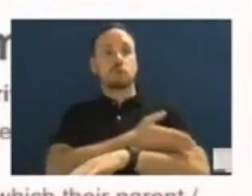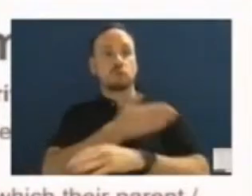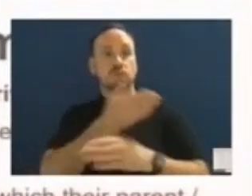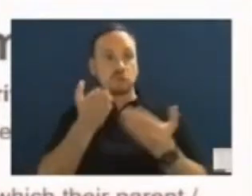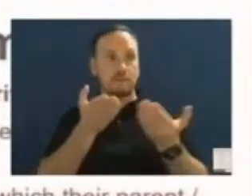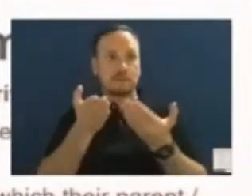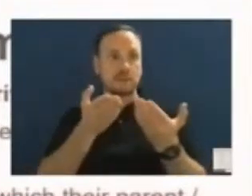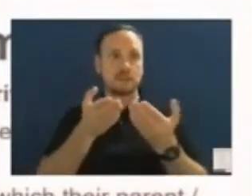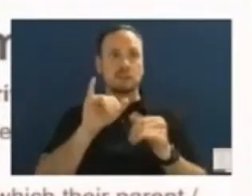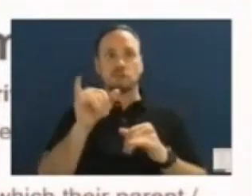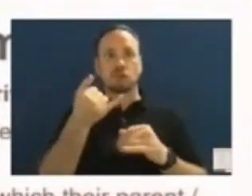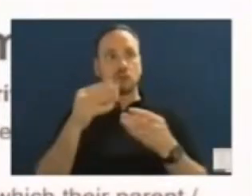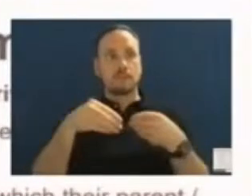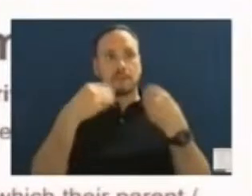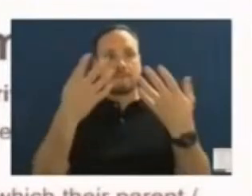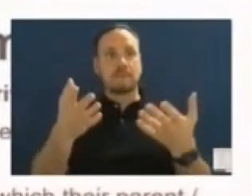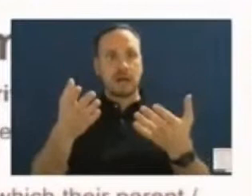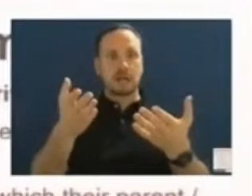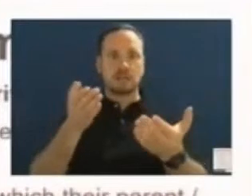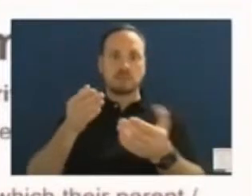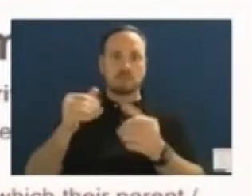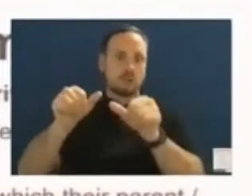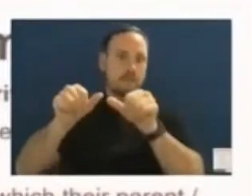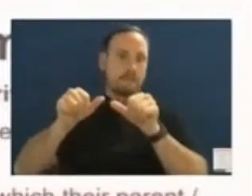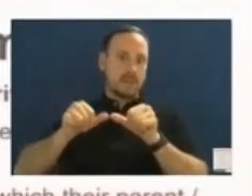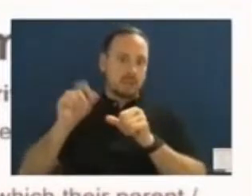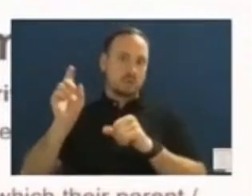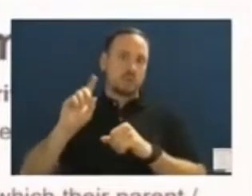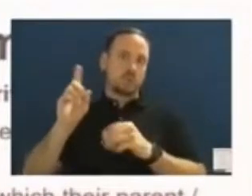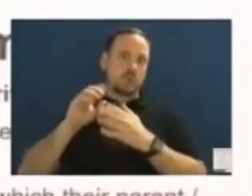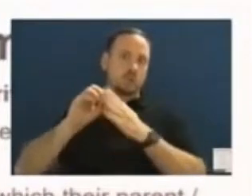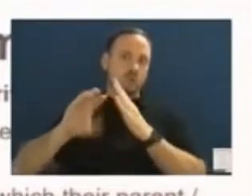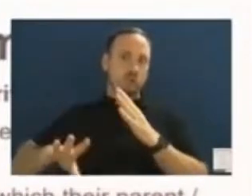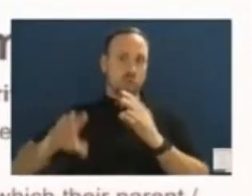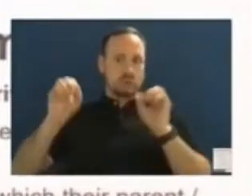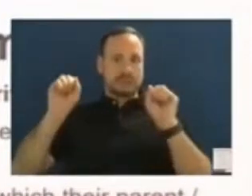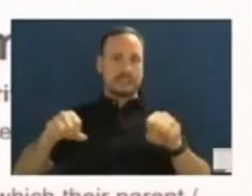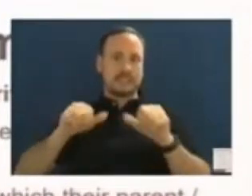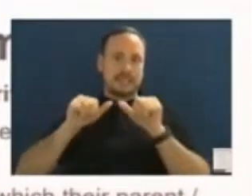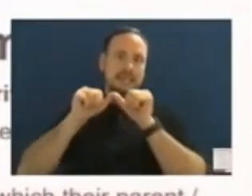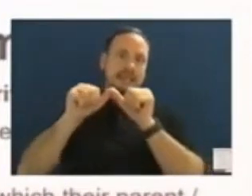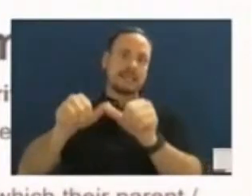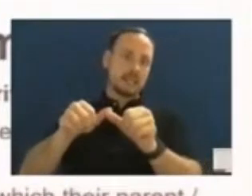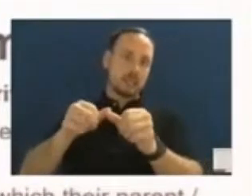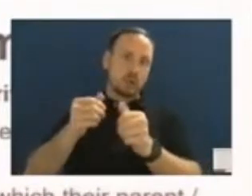providing a space where students can continue their remote learning in a supervised environment.